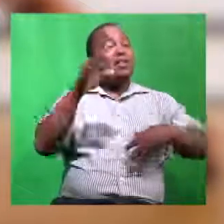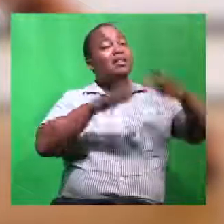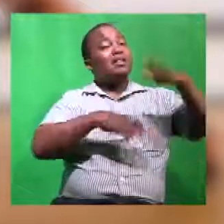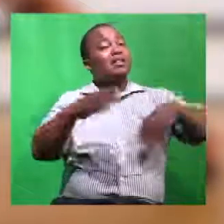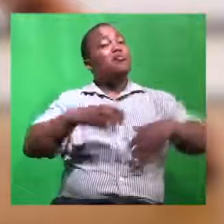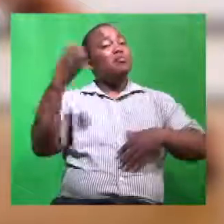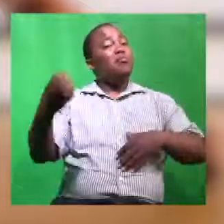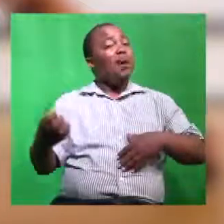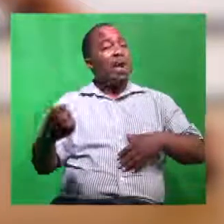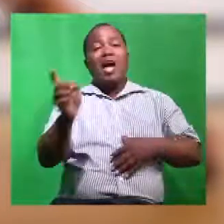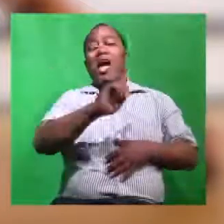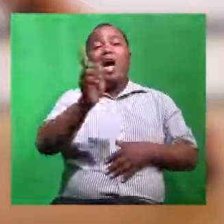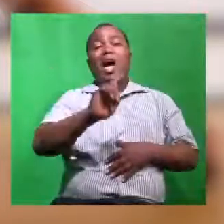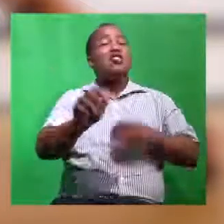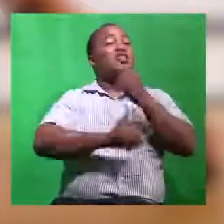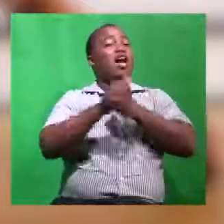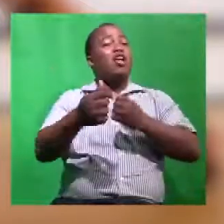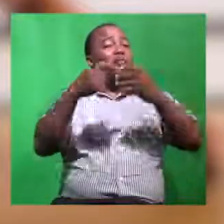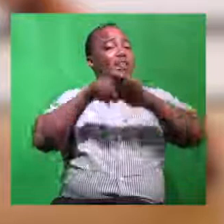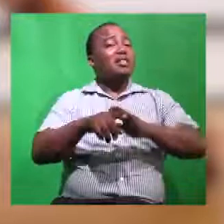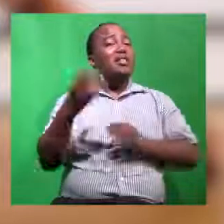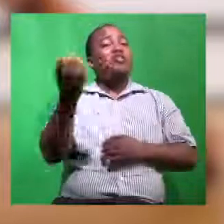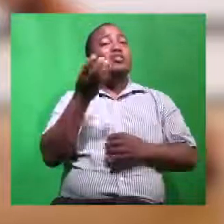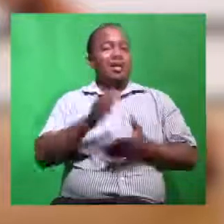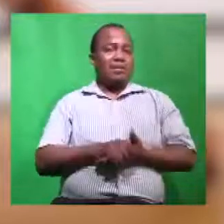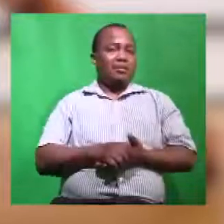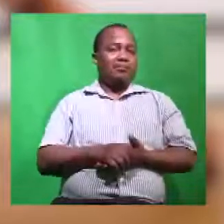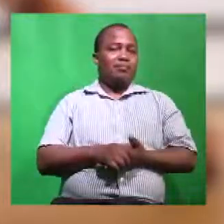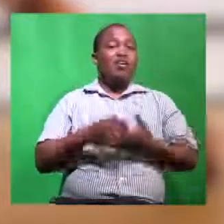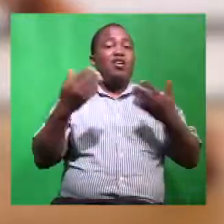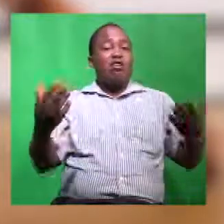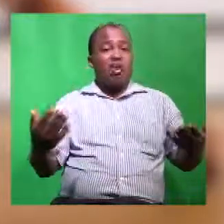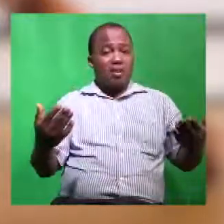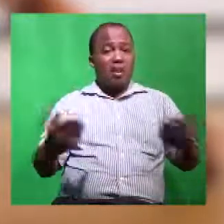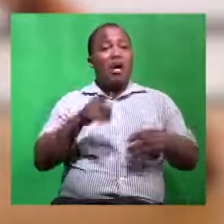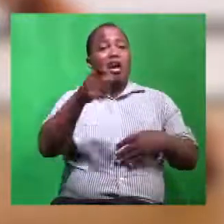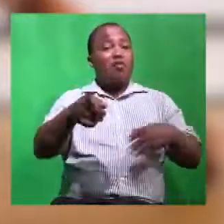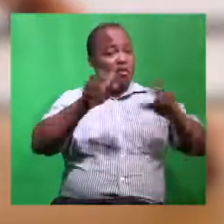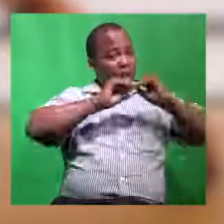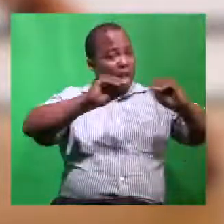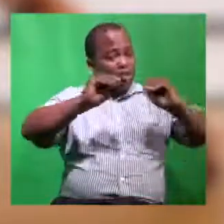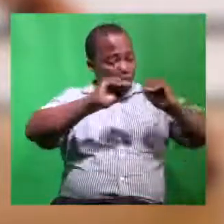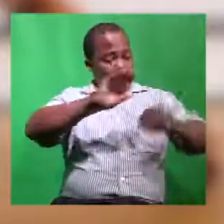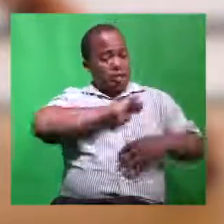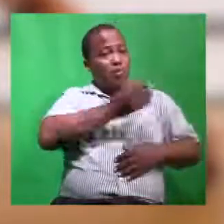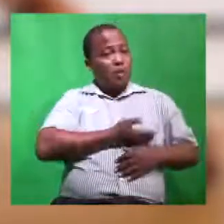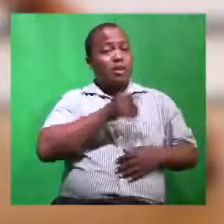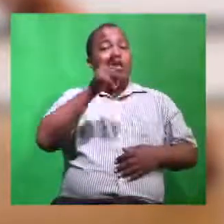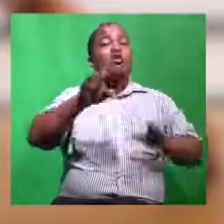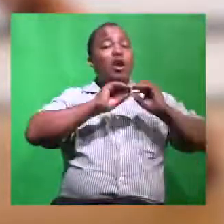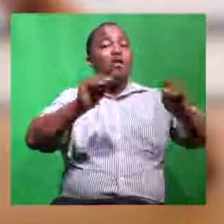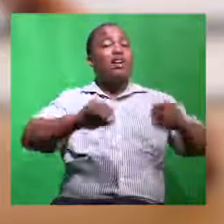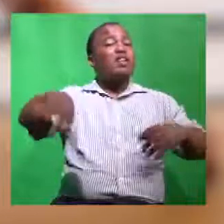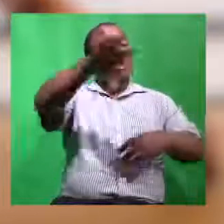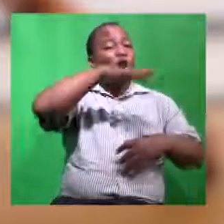cultural aspects are not allowed in the societies. So we believe that if you educate women, you educate the